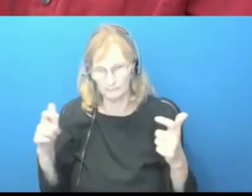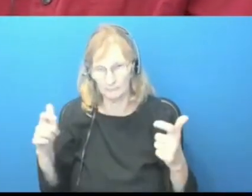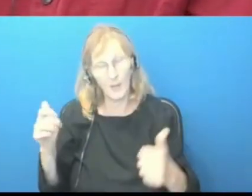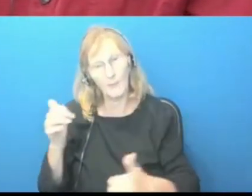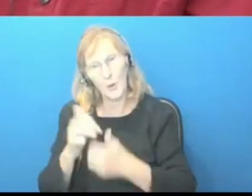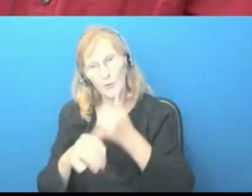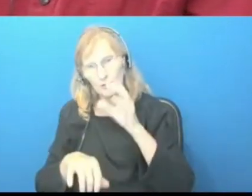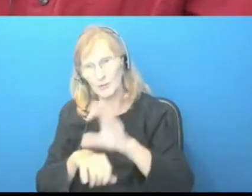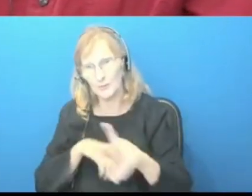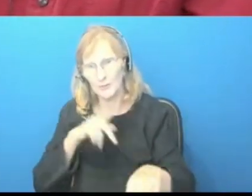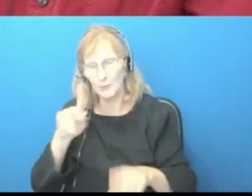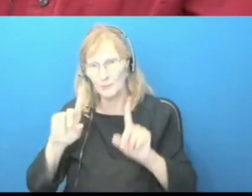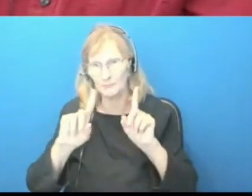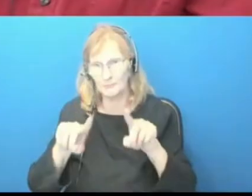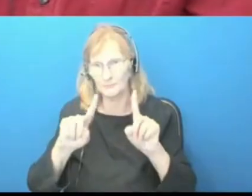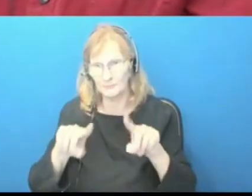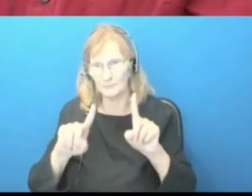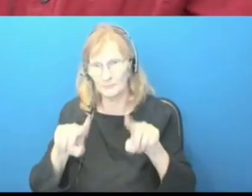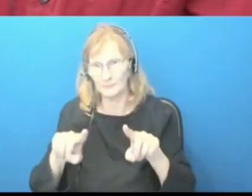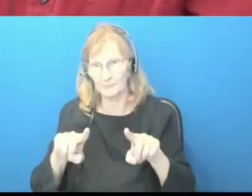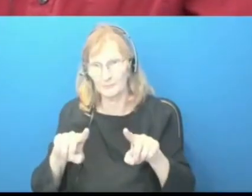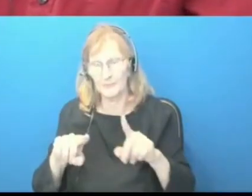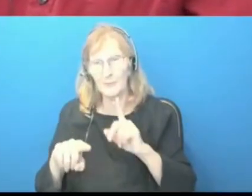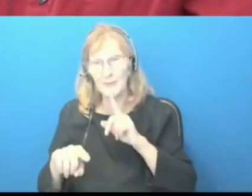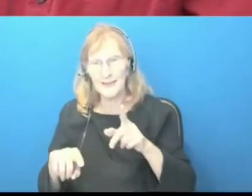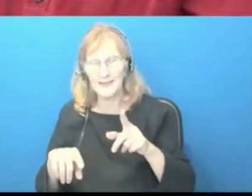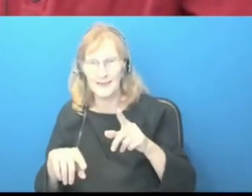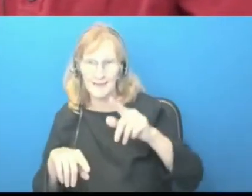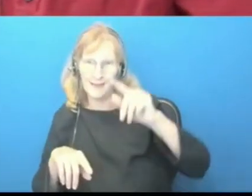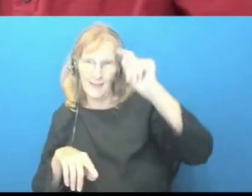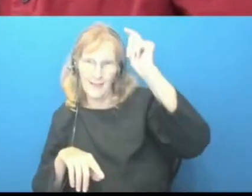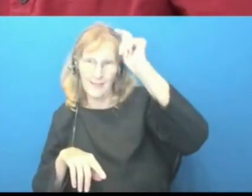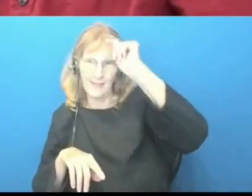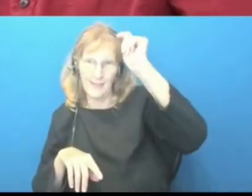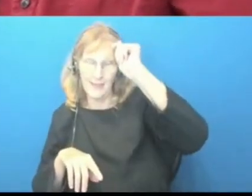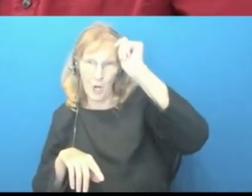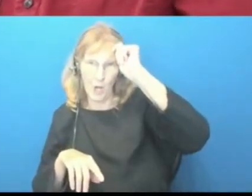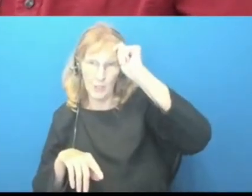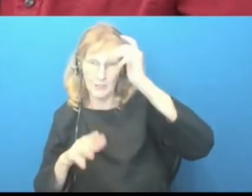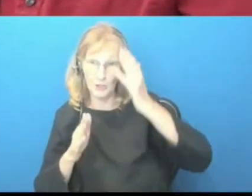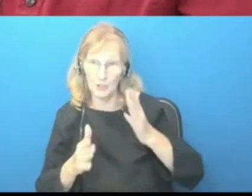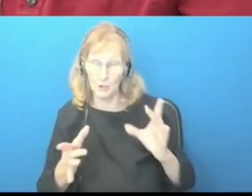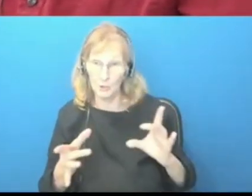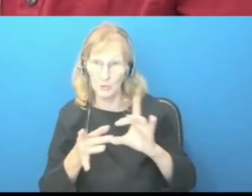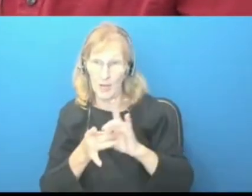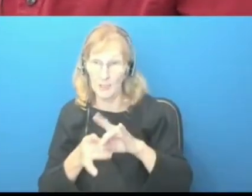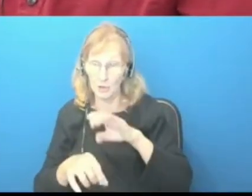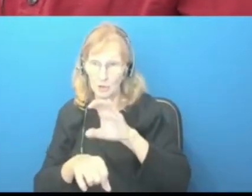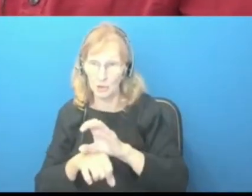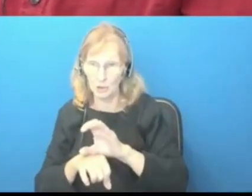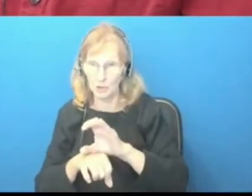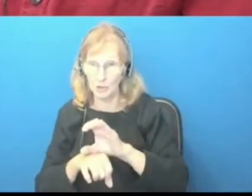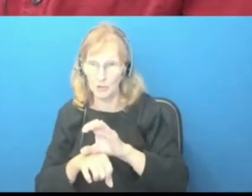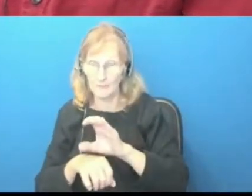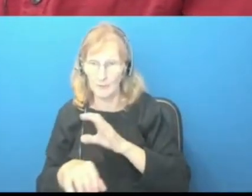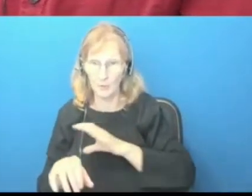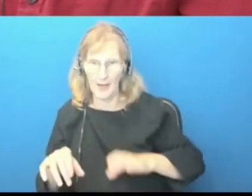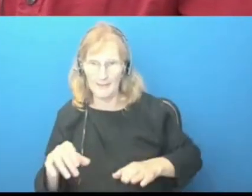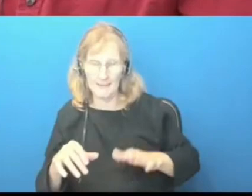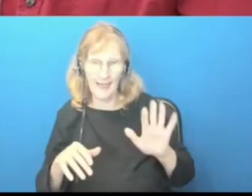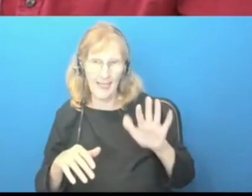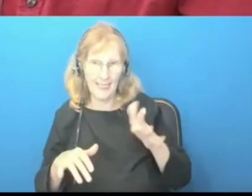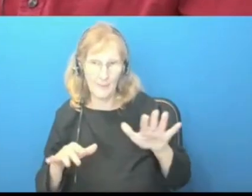smaller. Theologically, MCC and the United Church of Christ are just